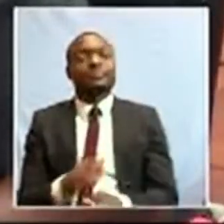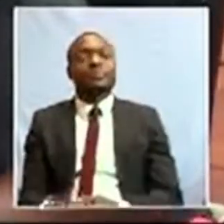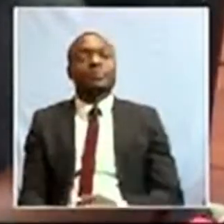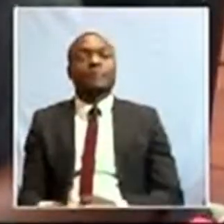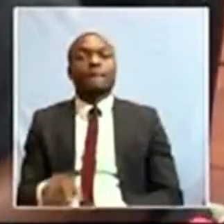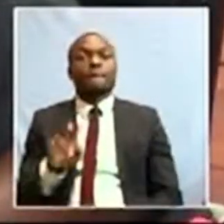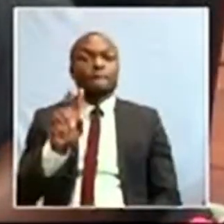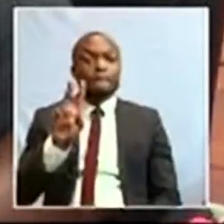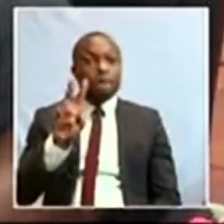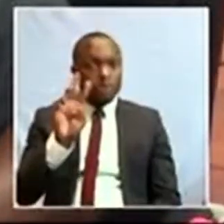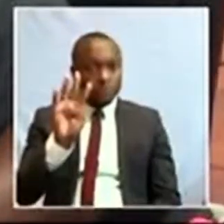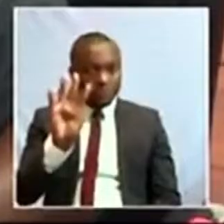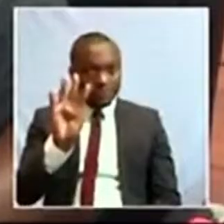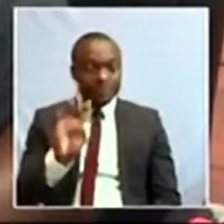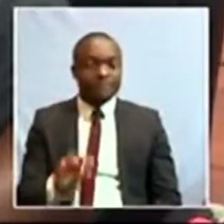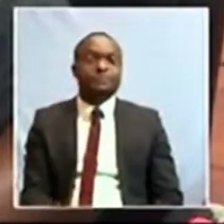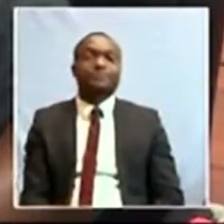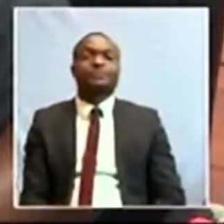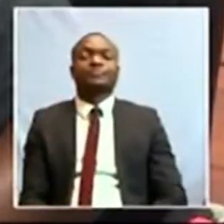24, Chair.